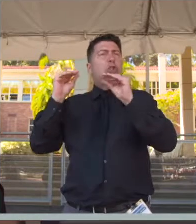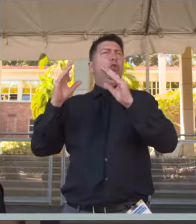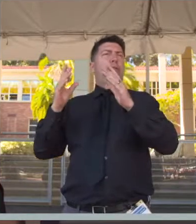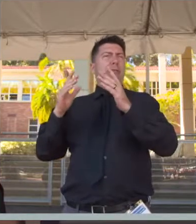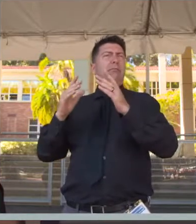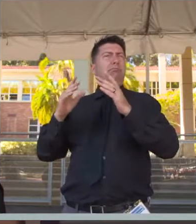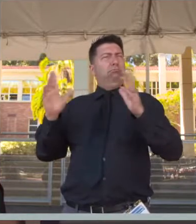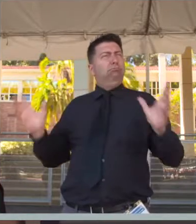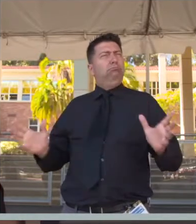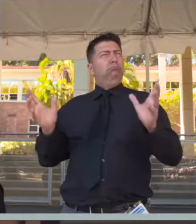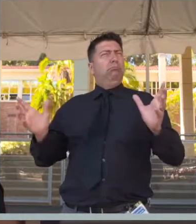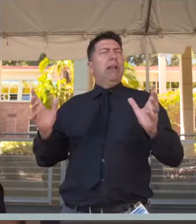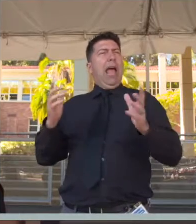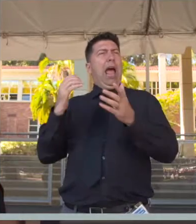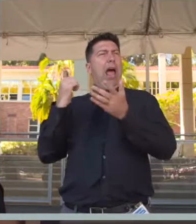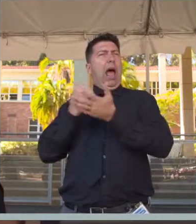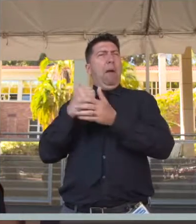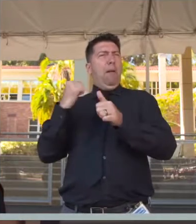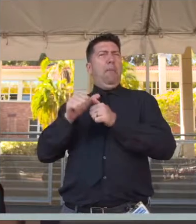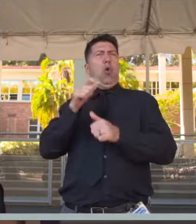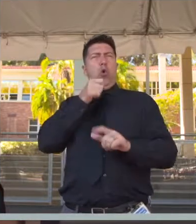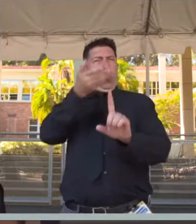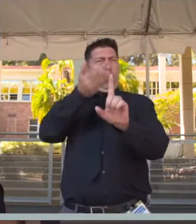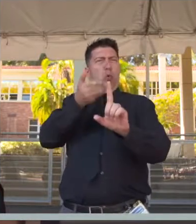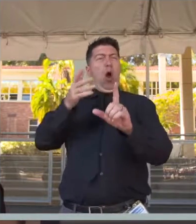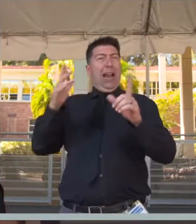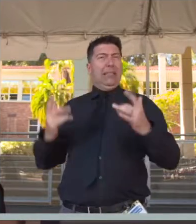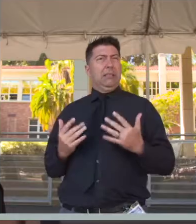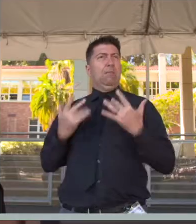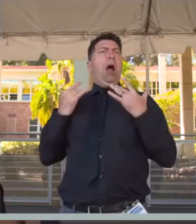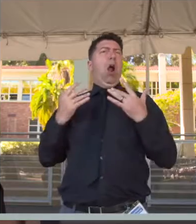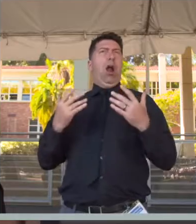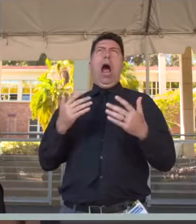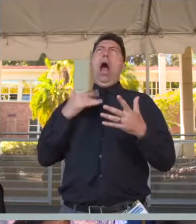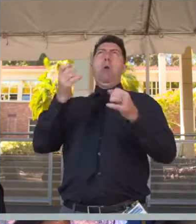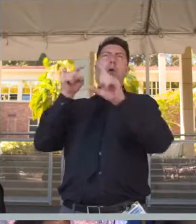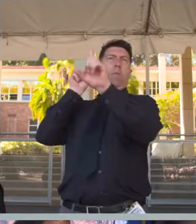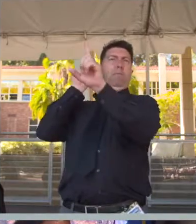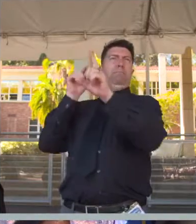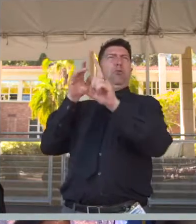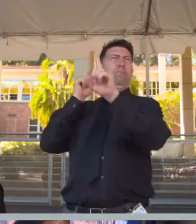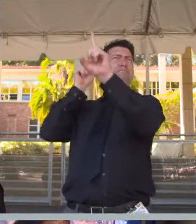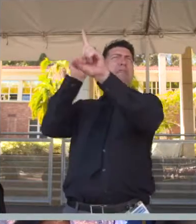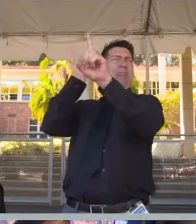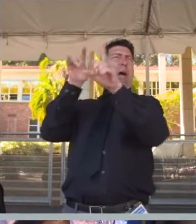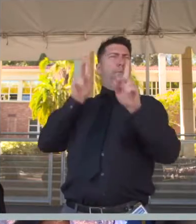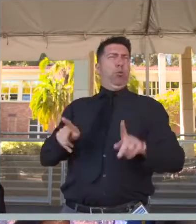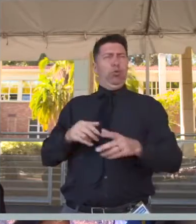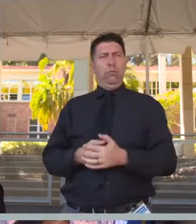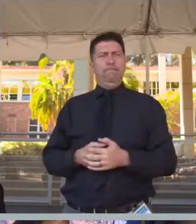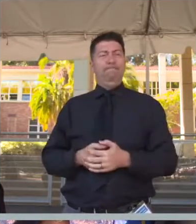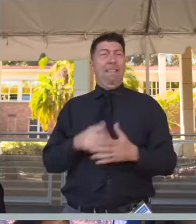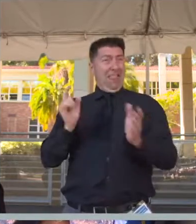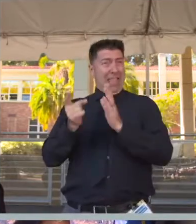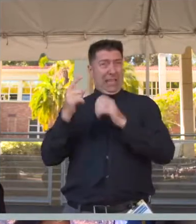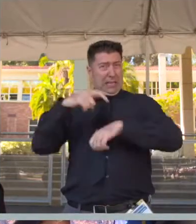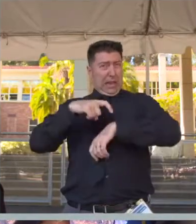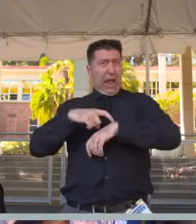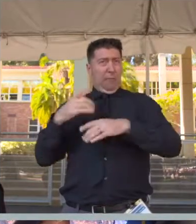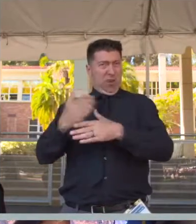you remember who you are and inspire you to be who you want to be. This moment we share right